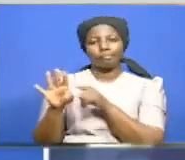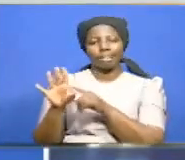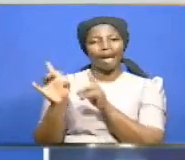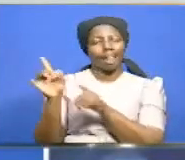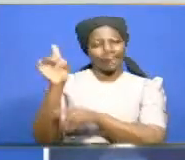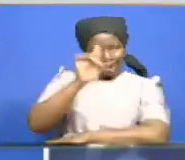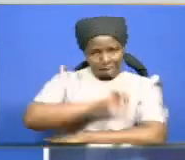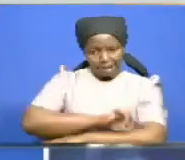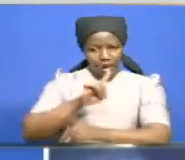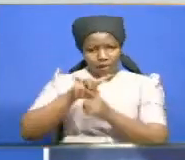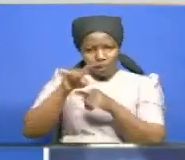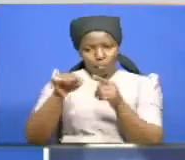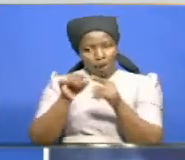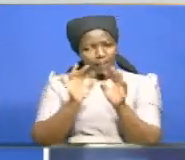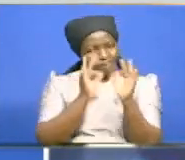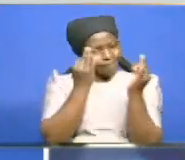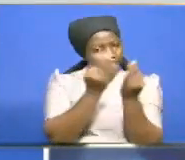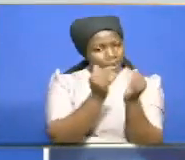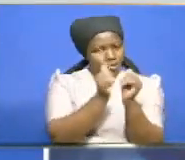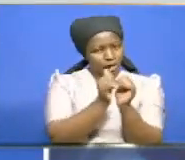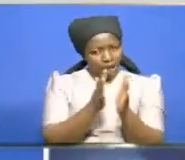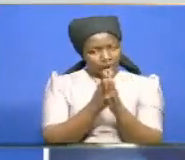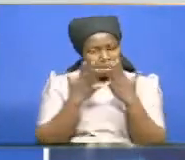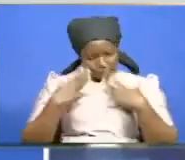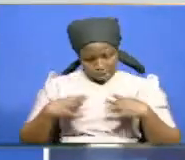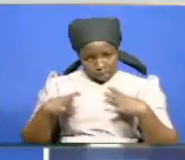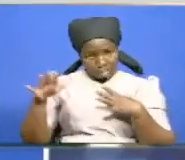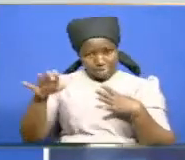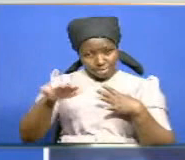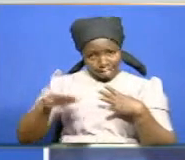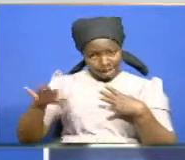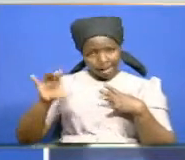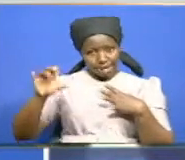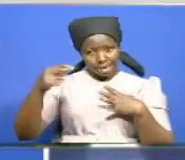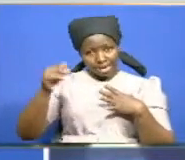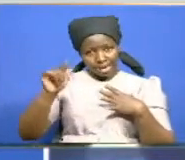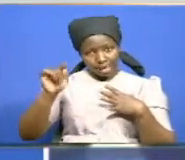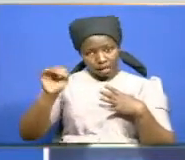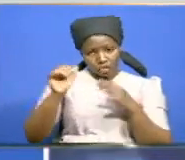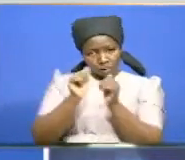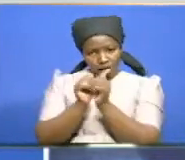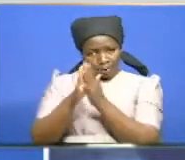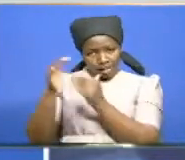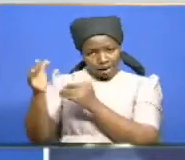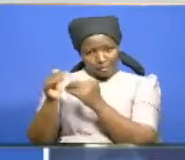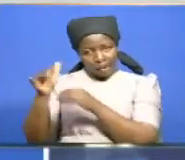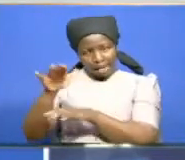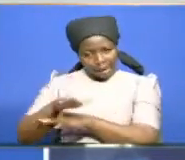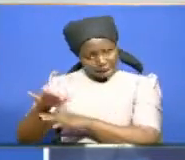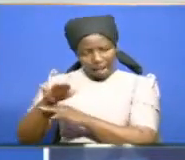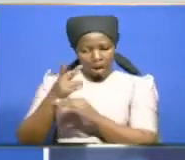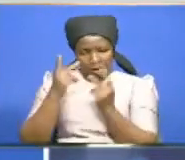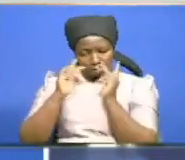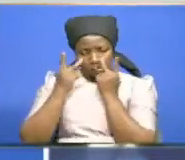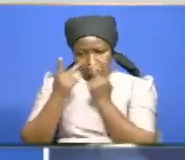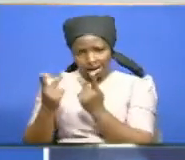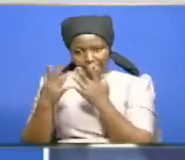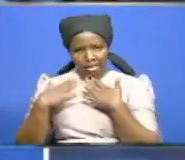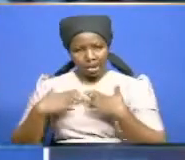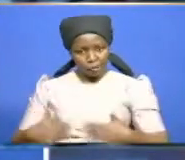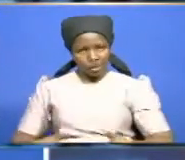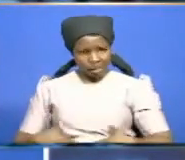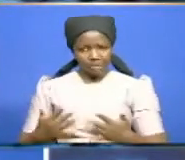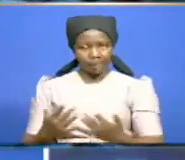ambayo wanafamilia na wananchi wa Chato na maeneo jirani wataaga mwili wa hayati Dr. John Pombe